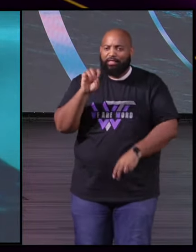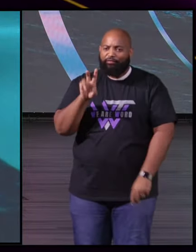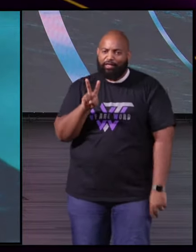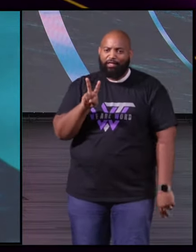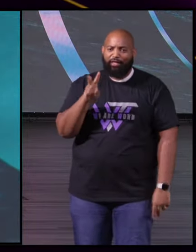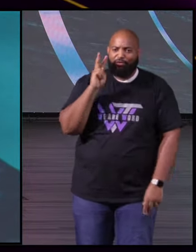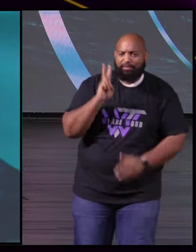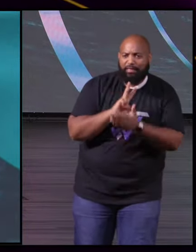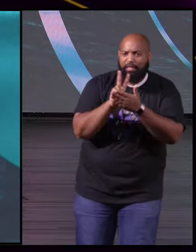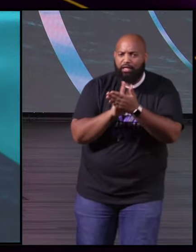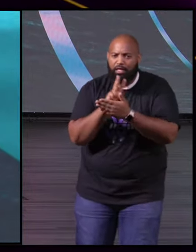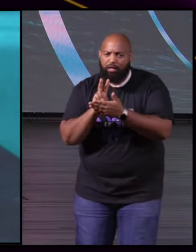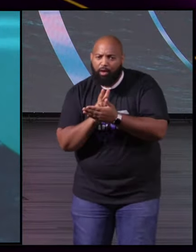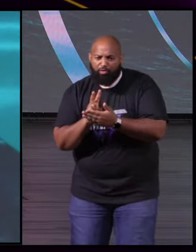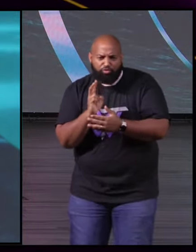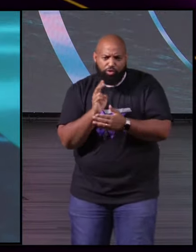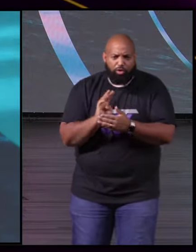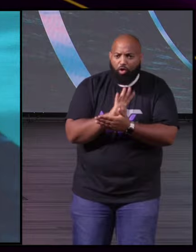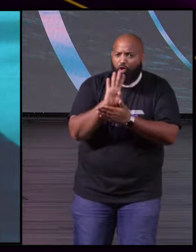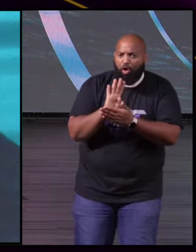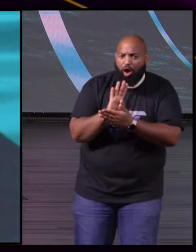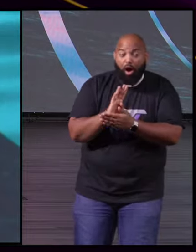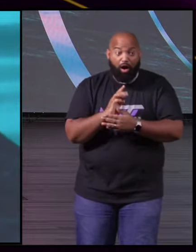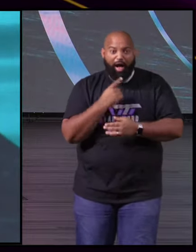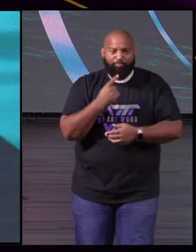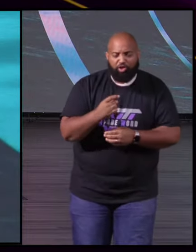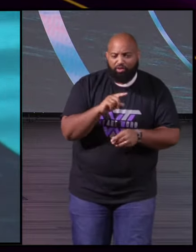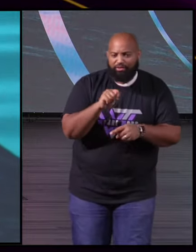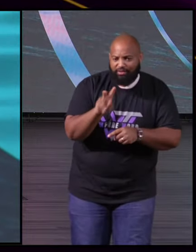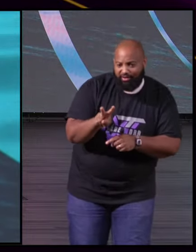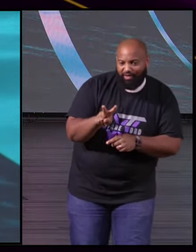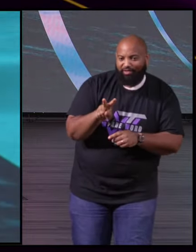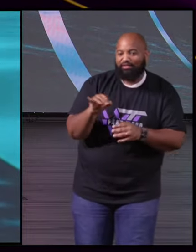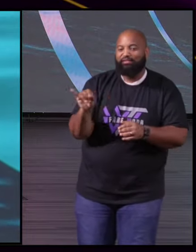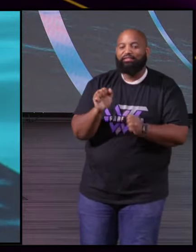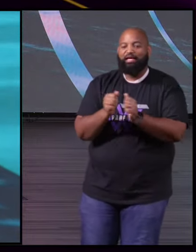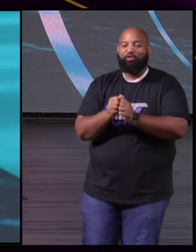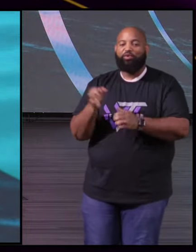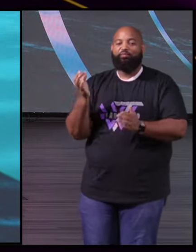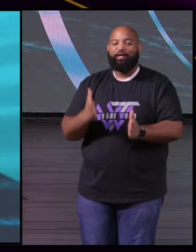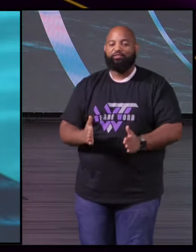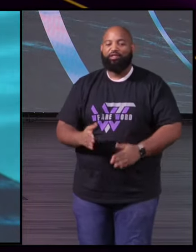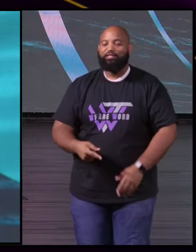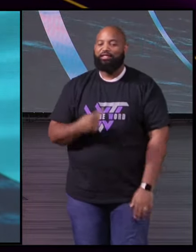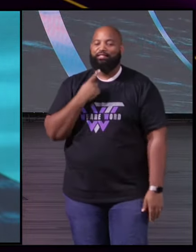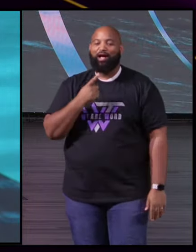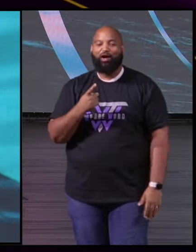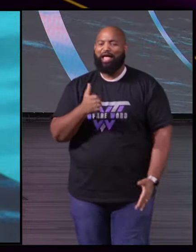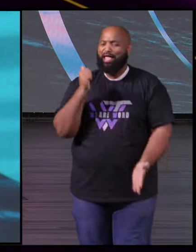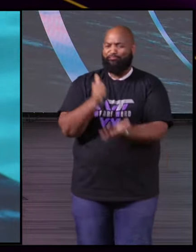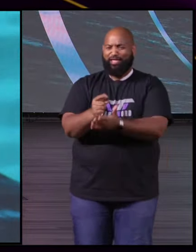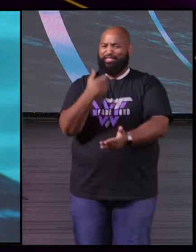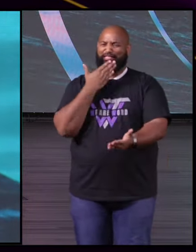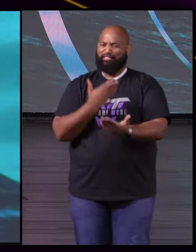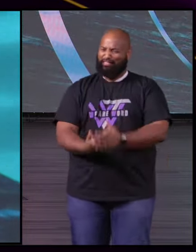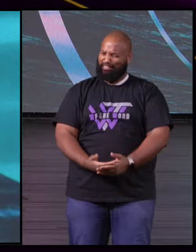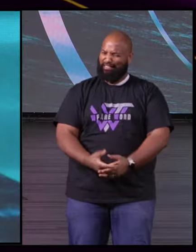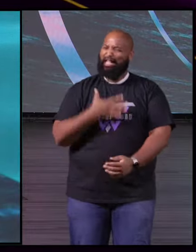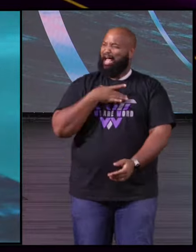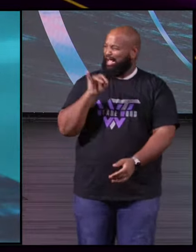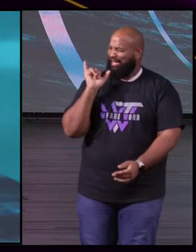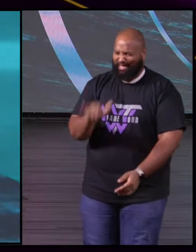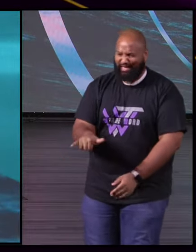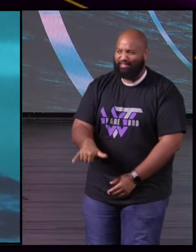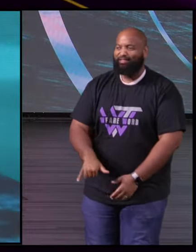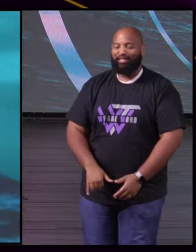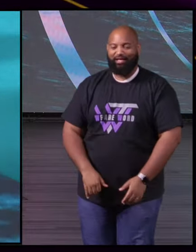home, when we're talking back to that television, talk back to the pastor and let him know whether or not he's preaching well. That really encourages him,